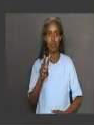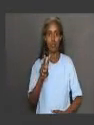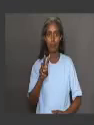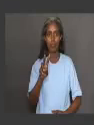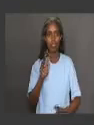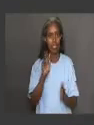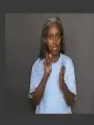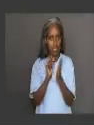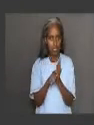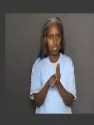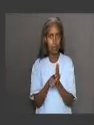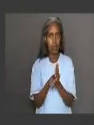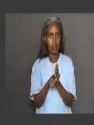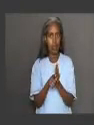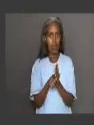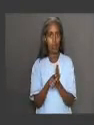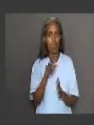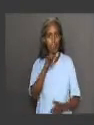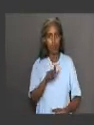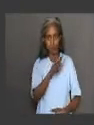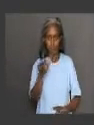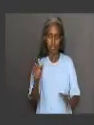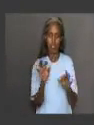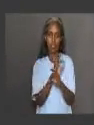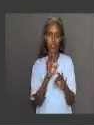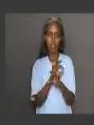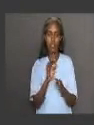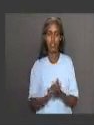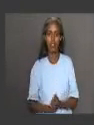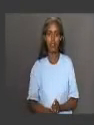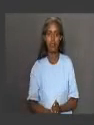is an example of a quadratic function.